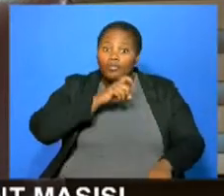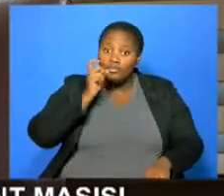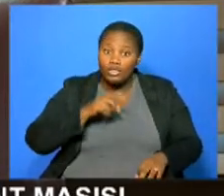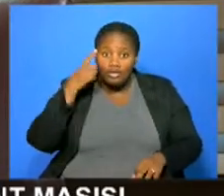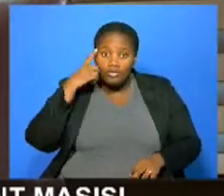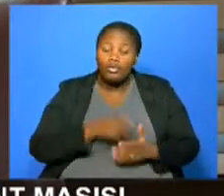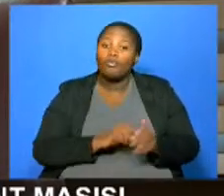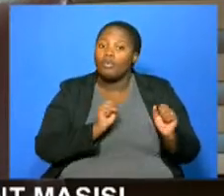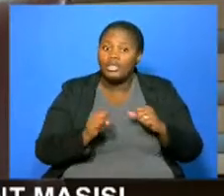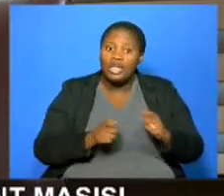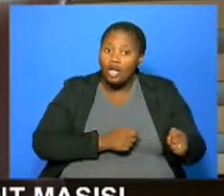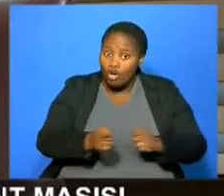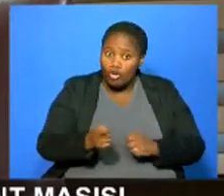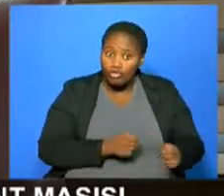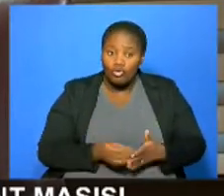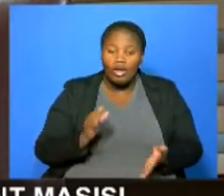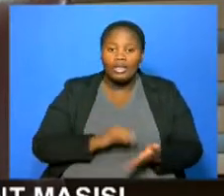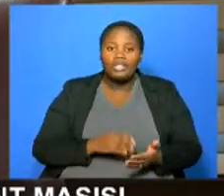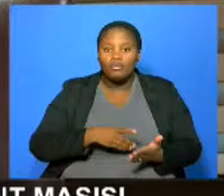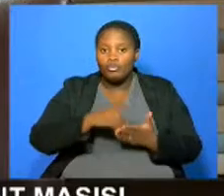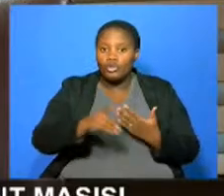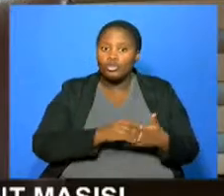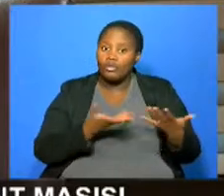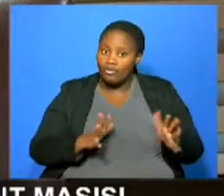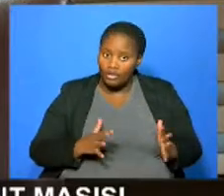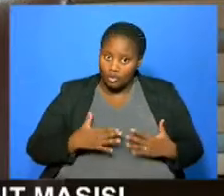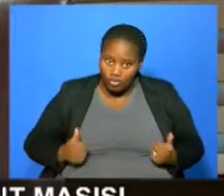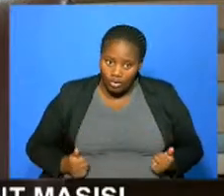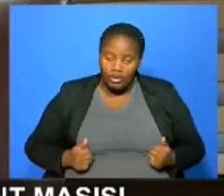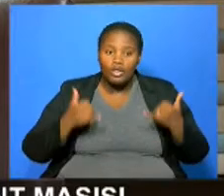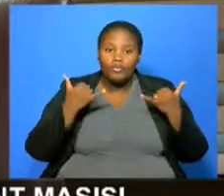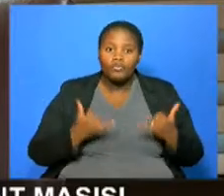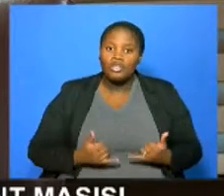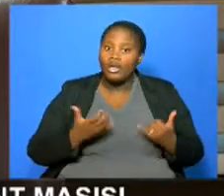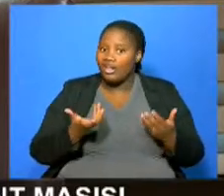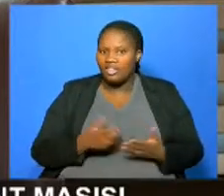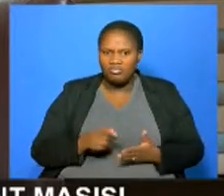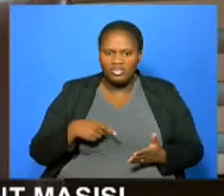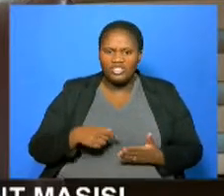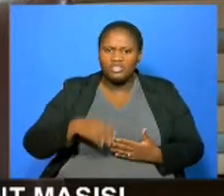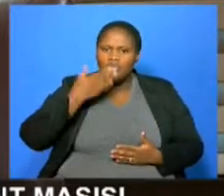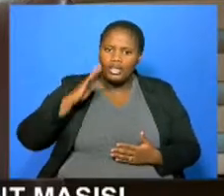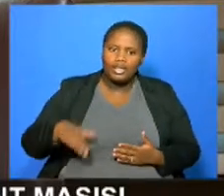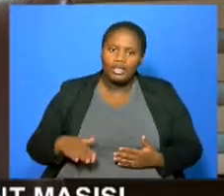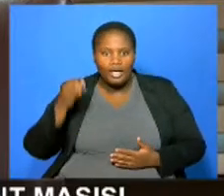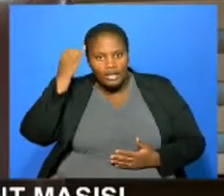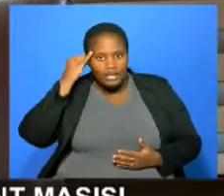the secretariat much better. Right now, I don't think it's adequate.